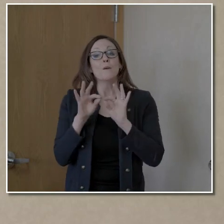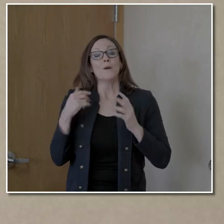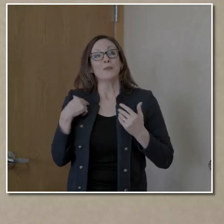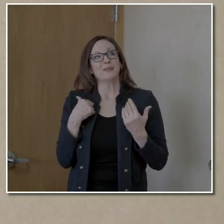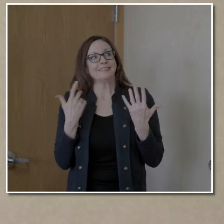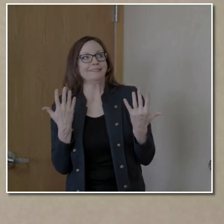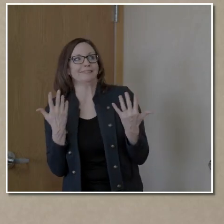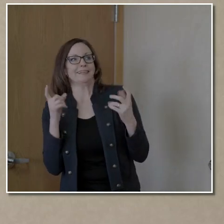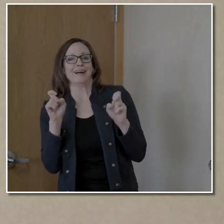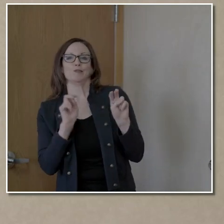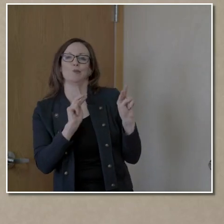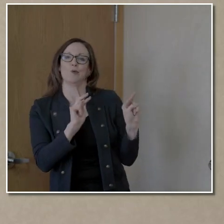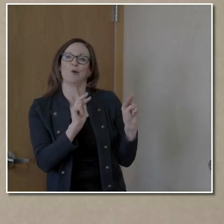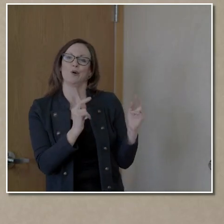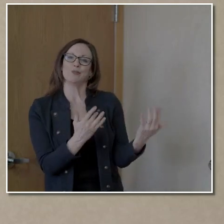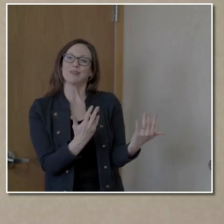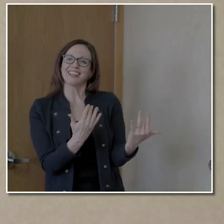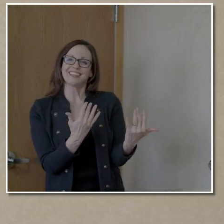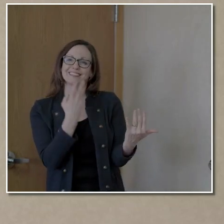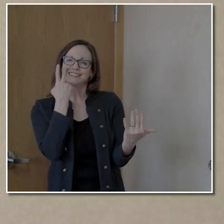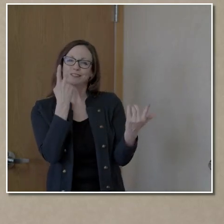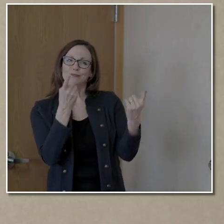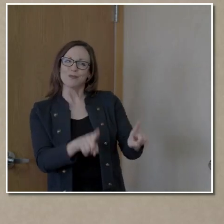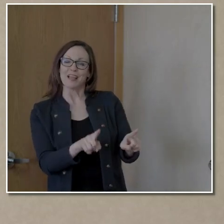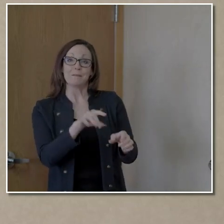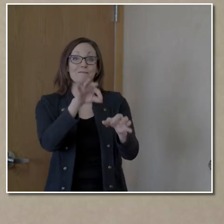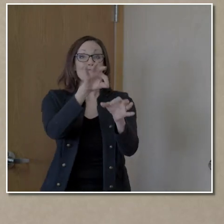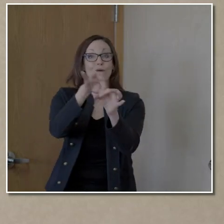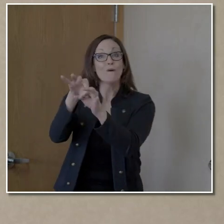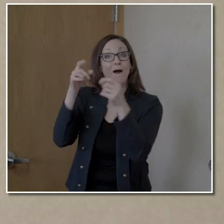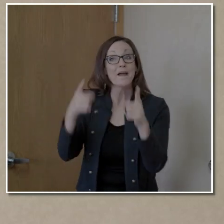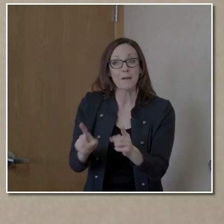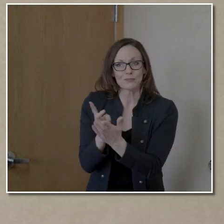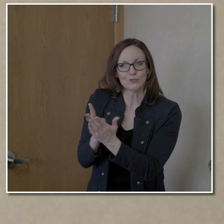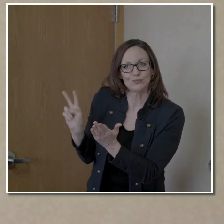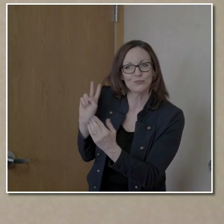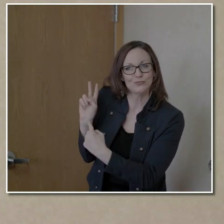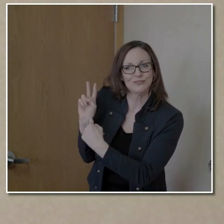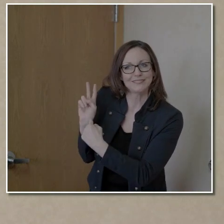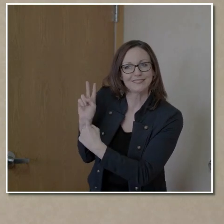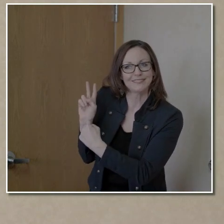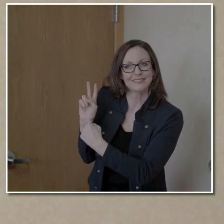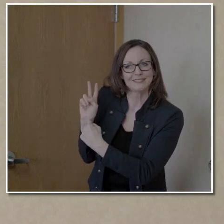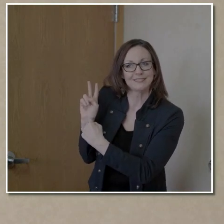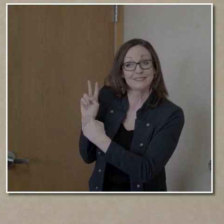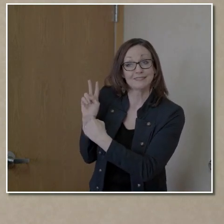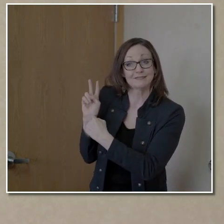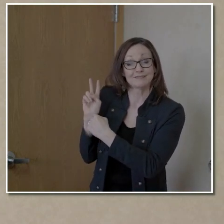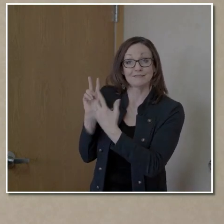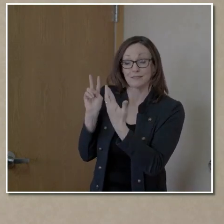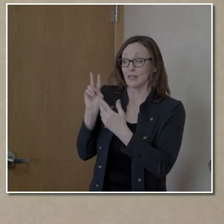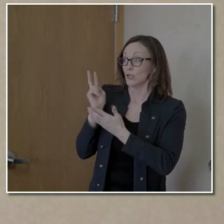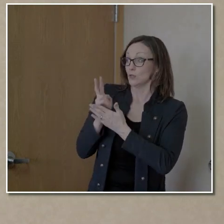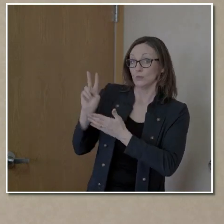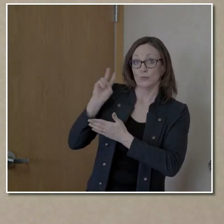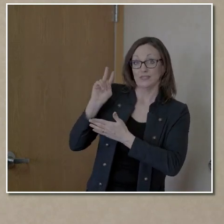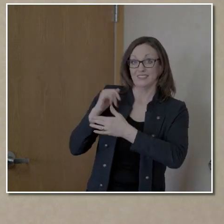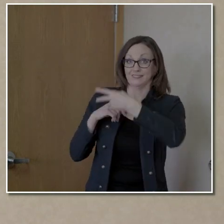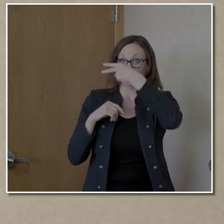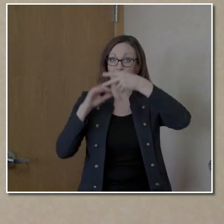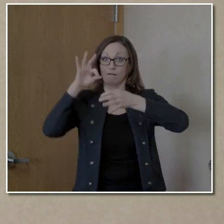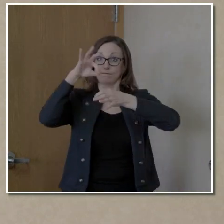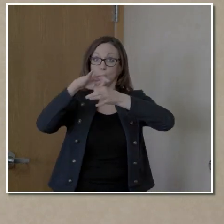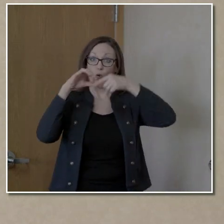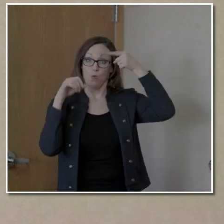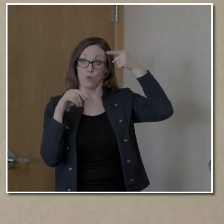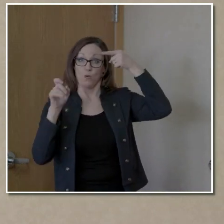back, and reporting to us. But we would generally expect anyone who would have had an exposure on April